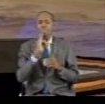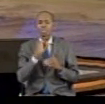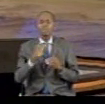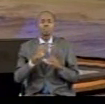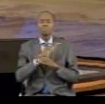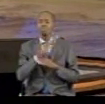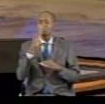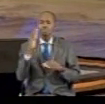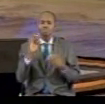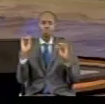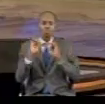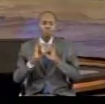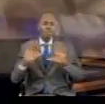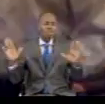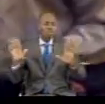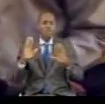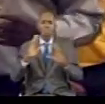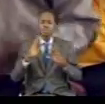to fear.